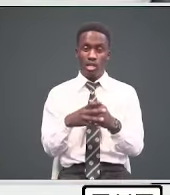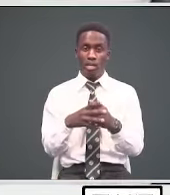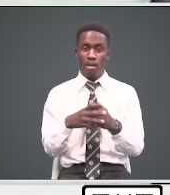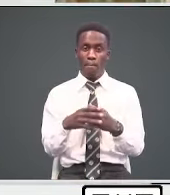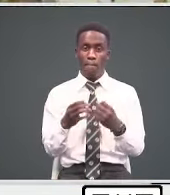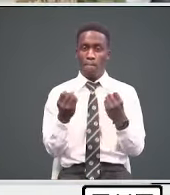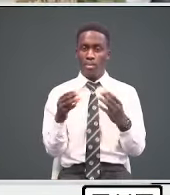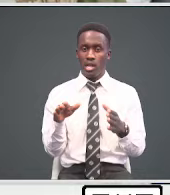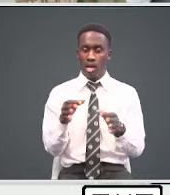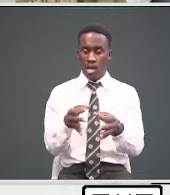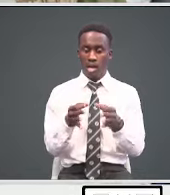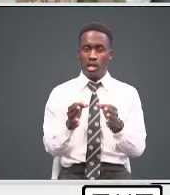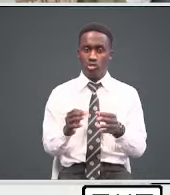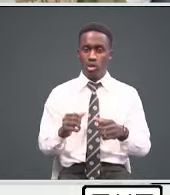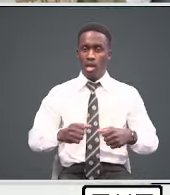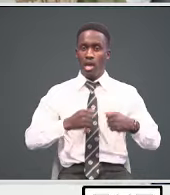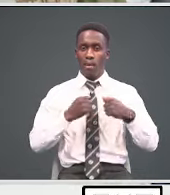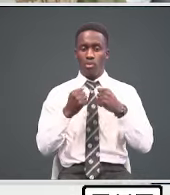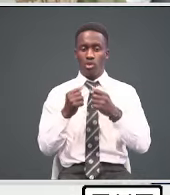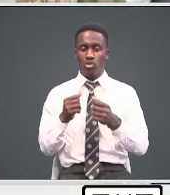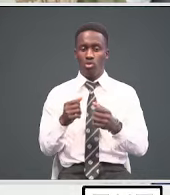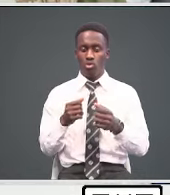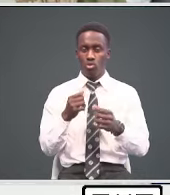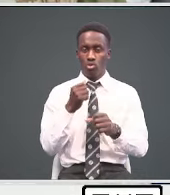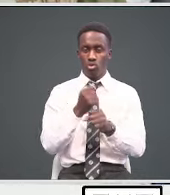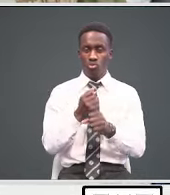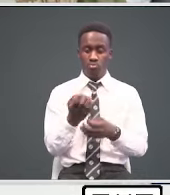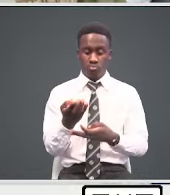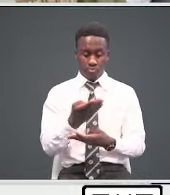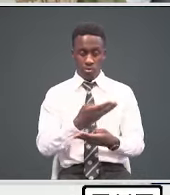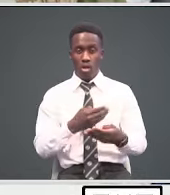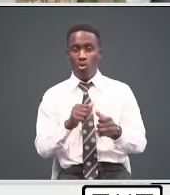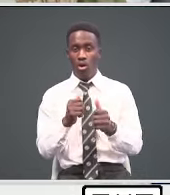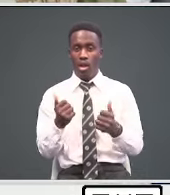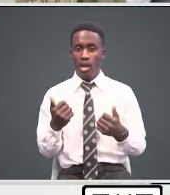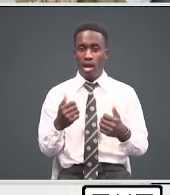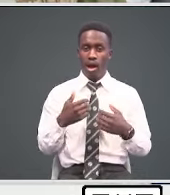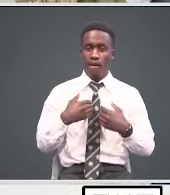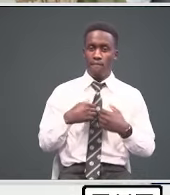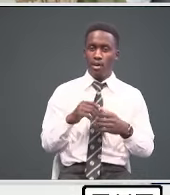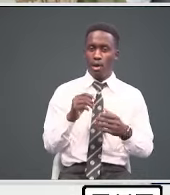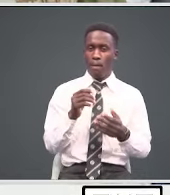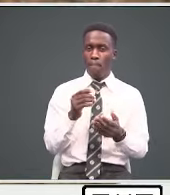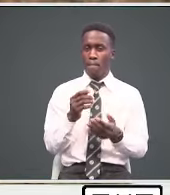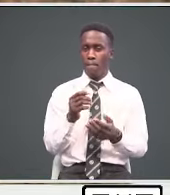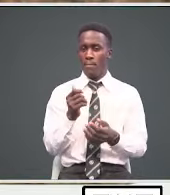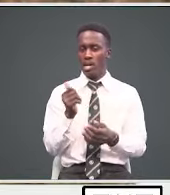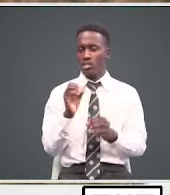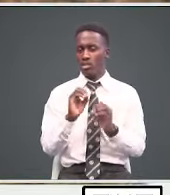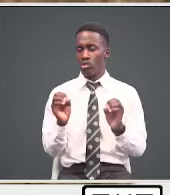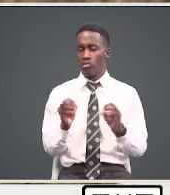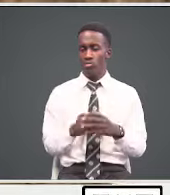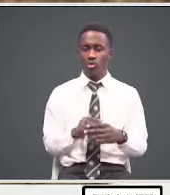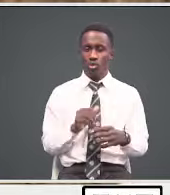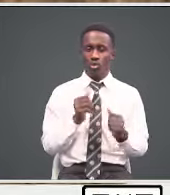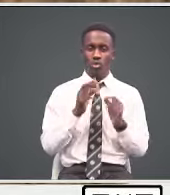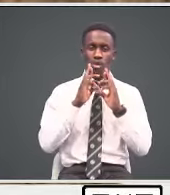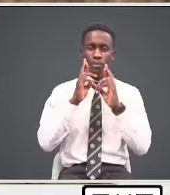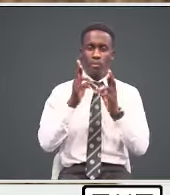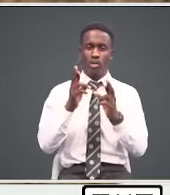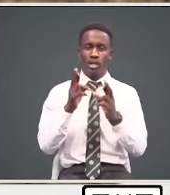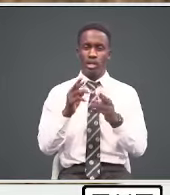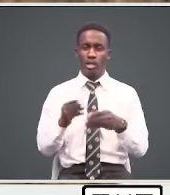managers, were able to perform successful transactions despite having insufficient balance. This was reportedly